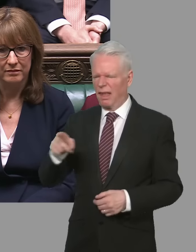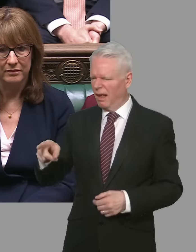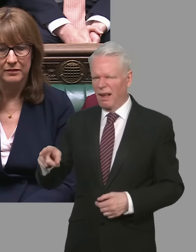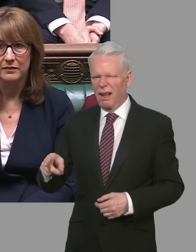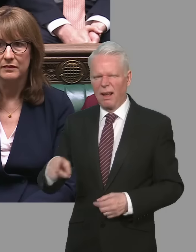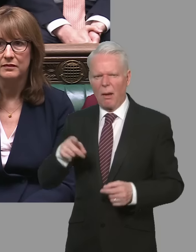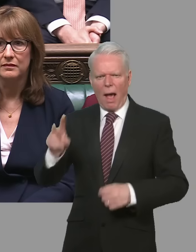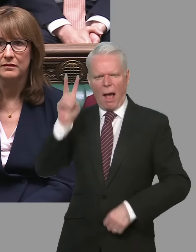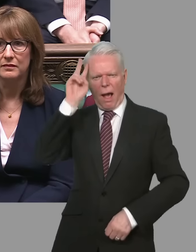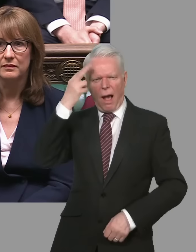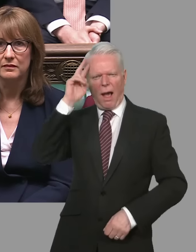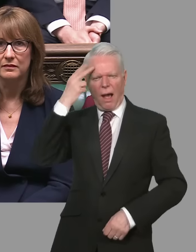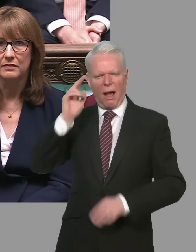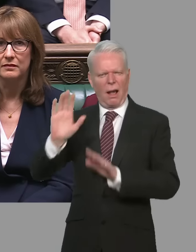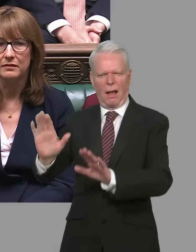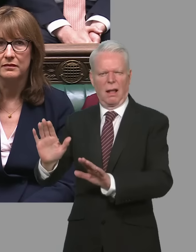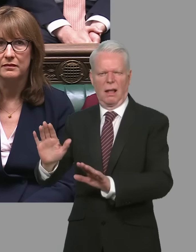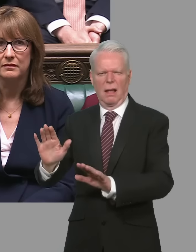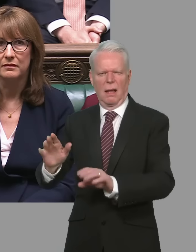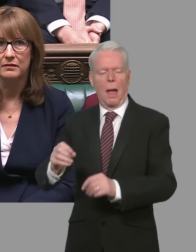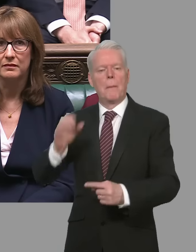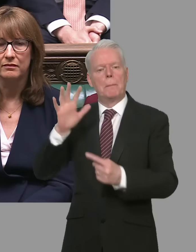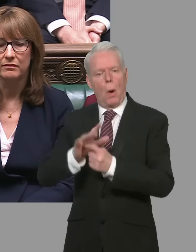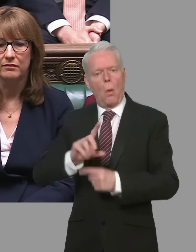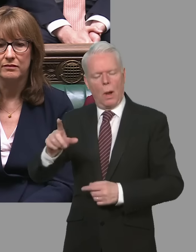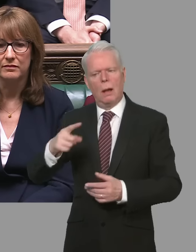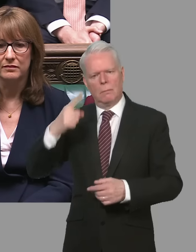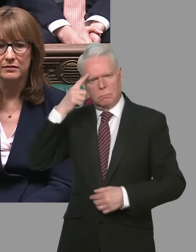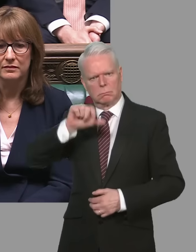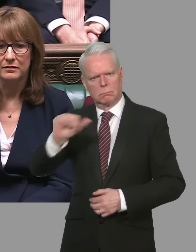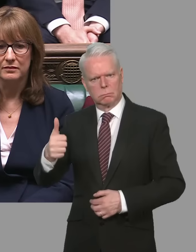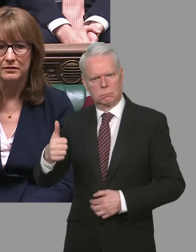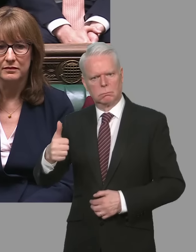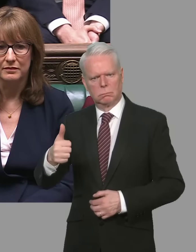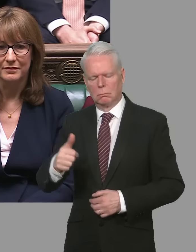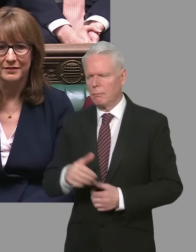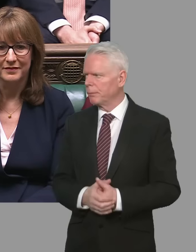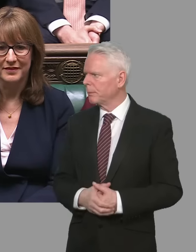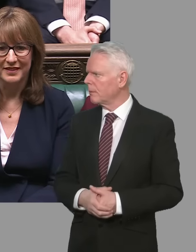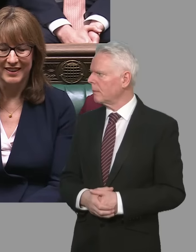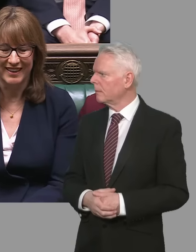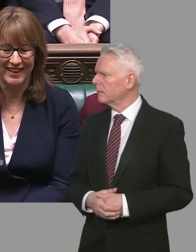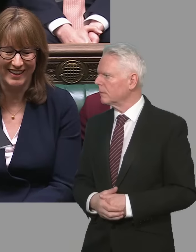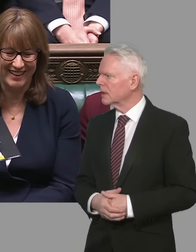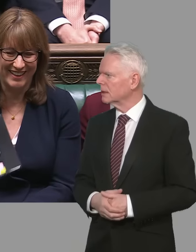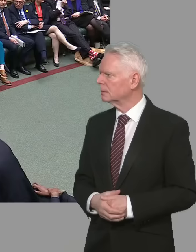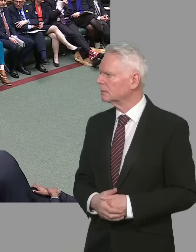said, that's a difficult one. It certainly is if you've got absolutely no judgment.